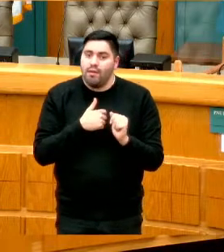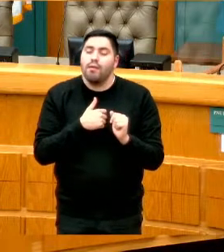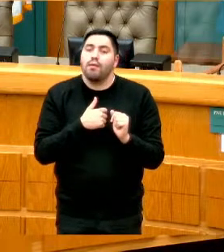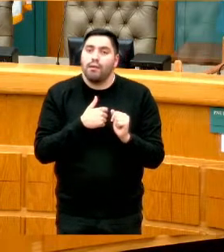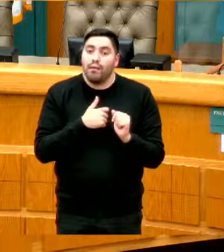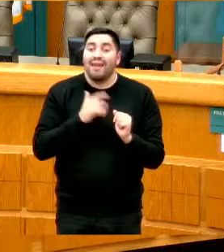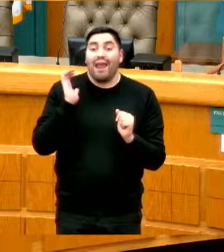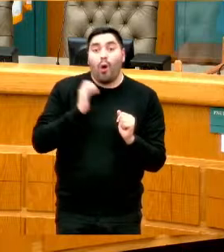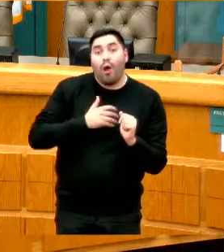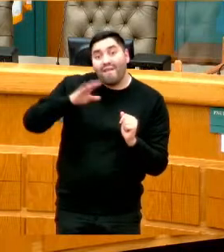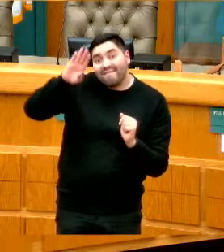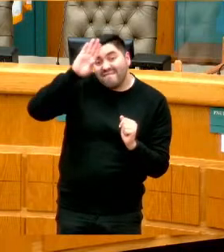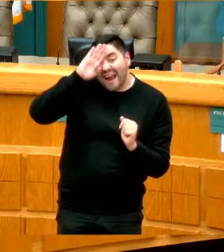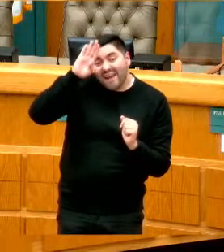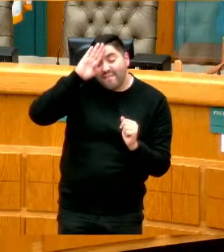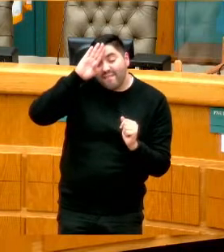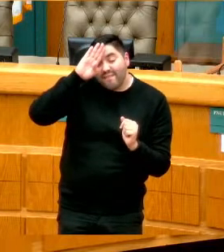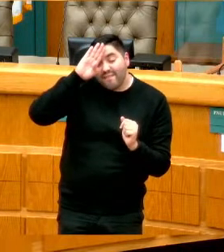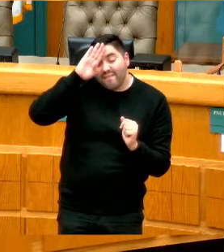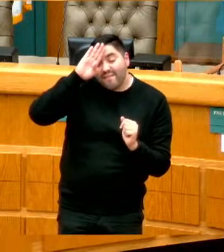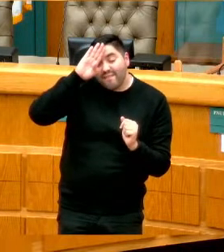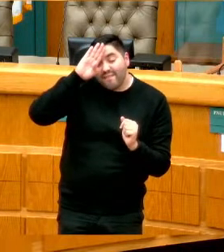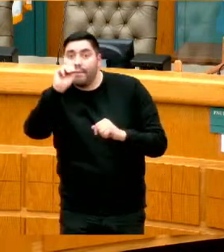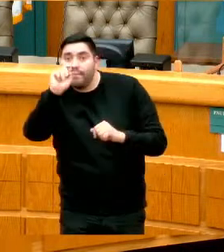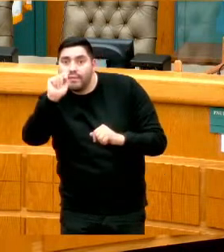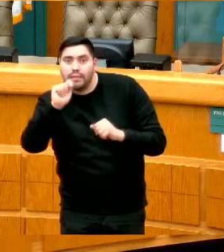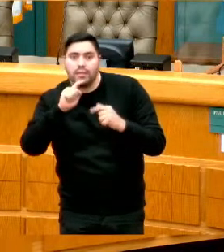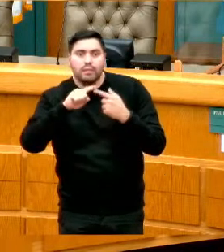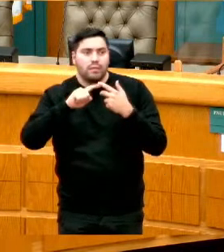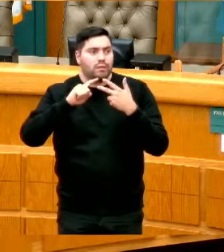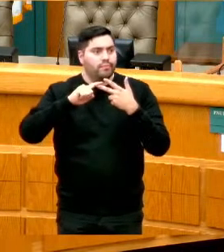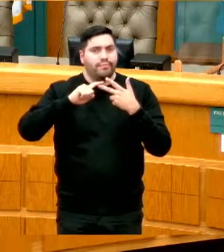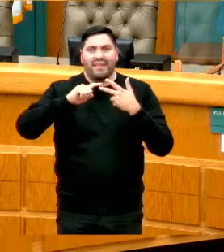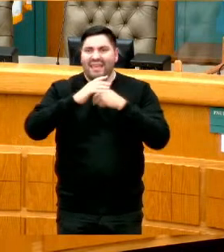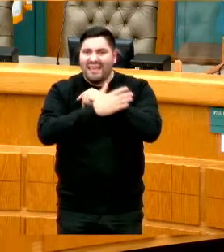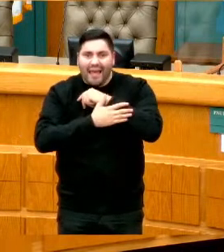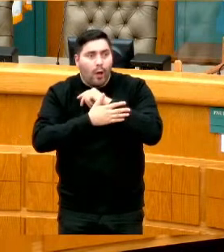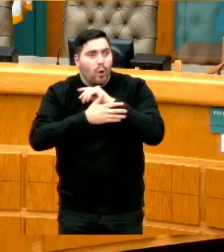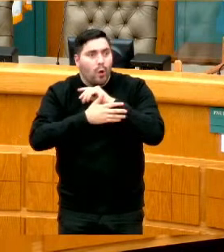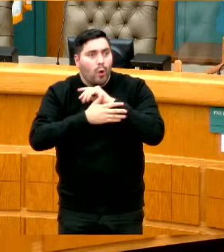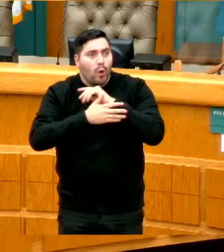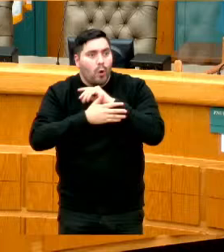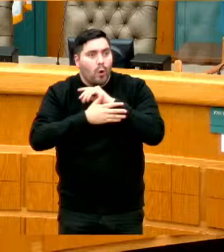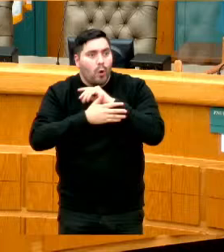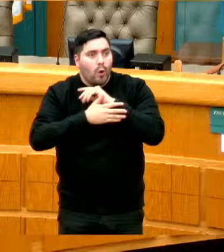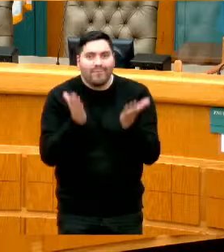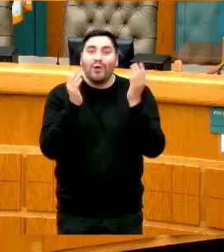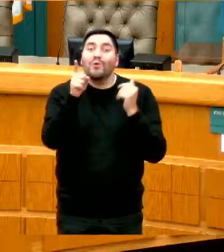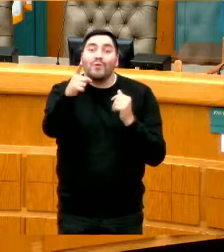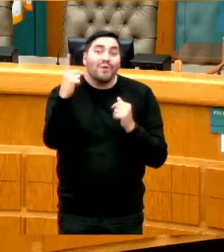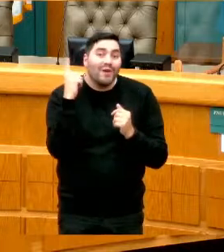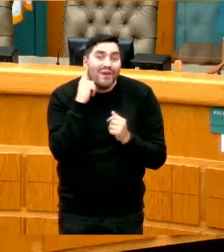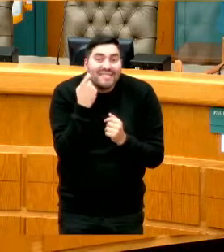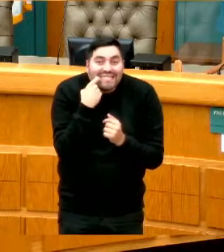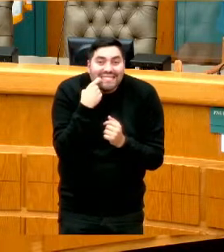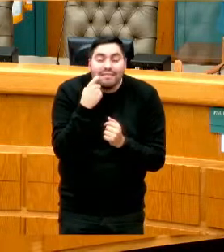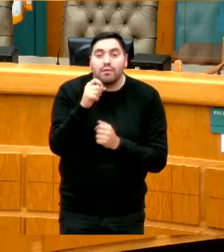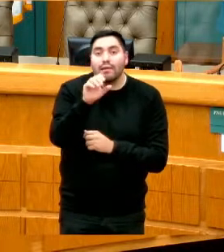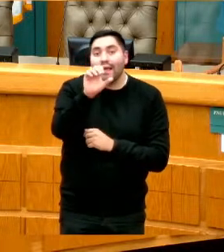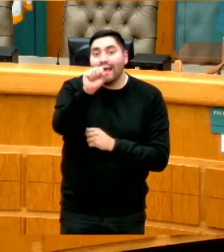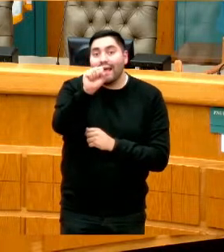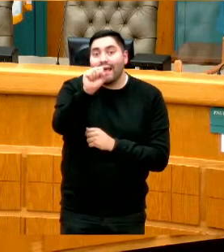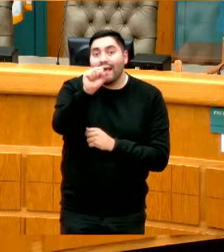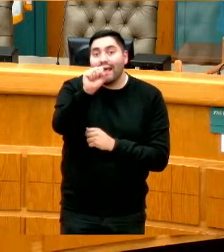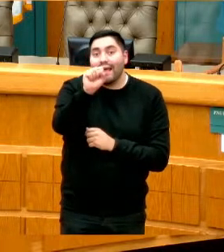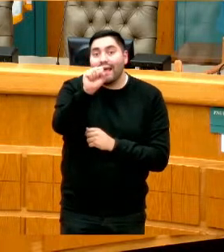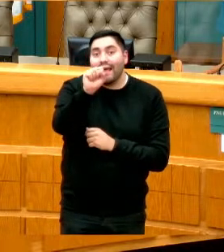our firefighters and our EMTs countywide. You heard about the SOS program earlier. This was a